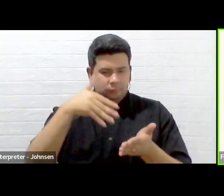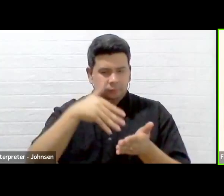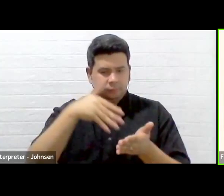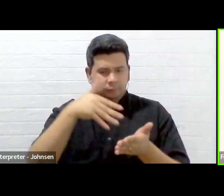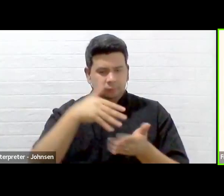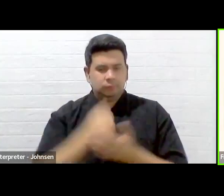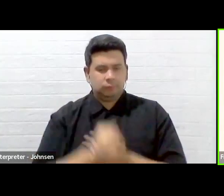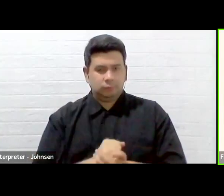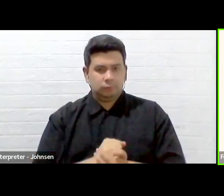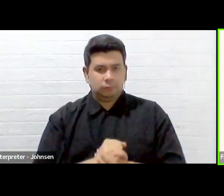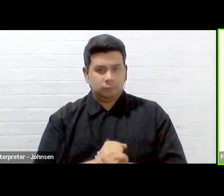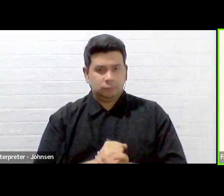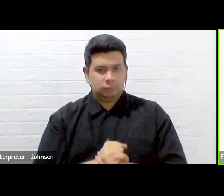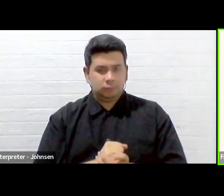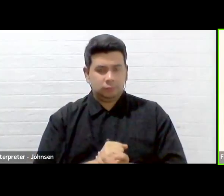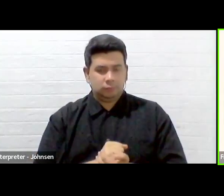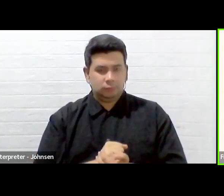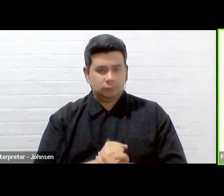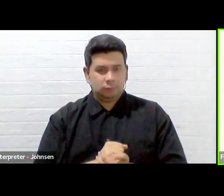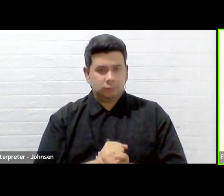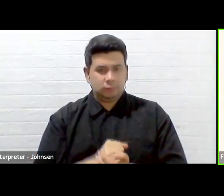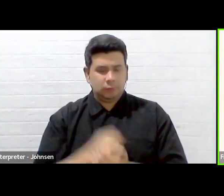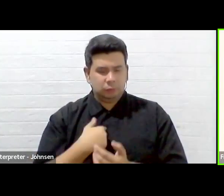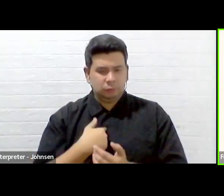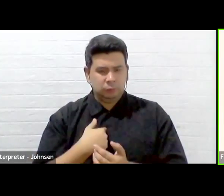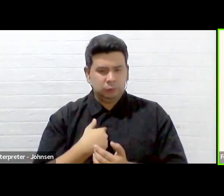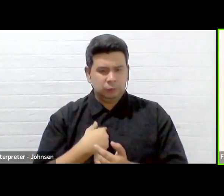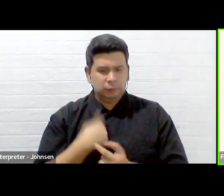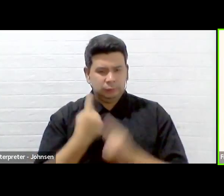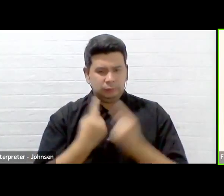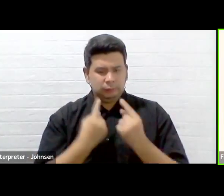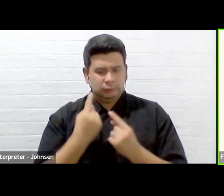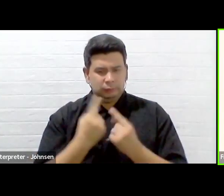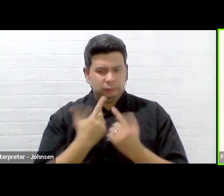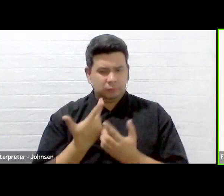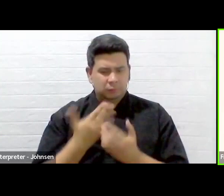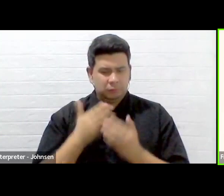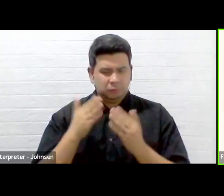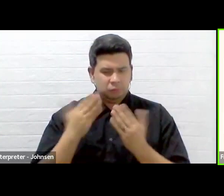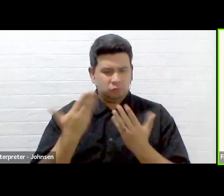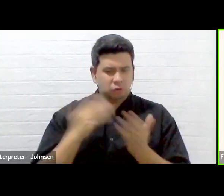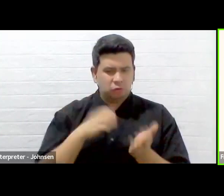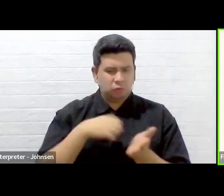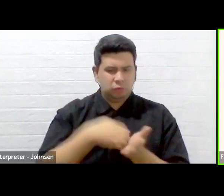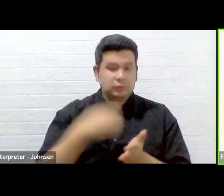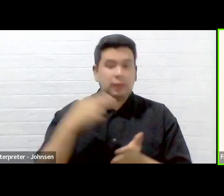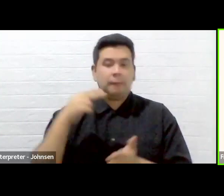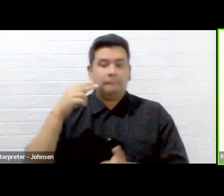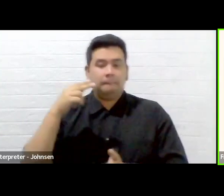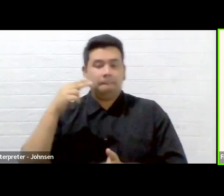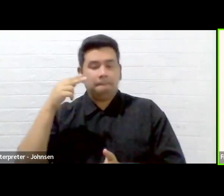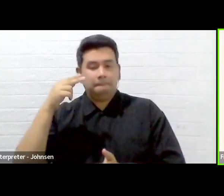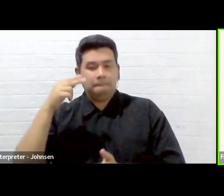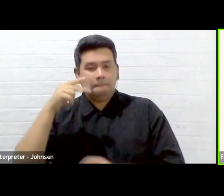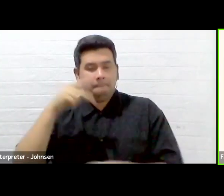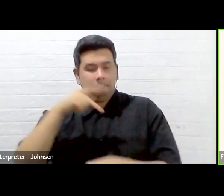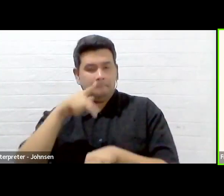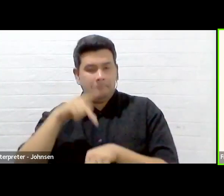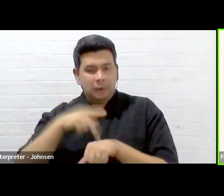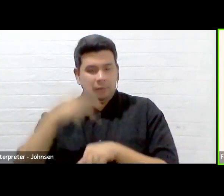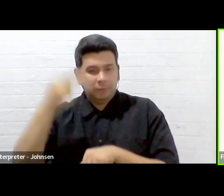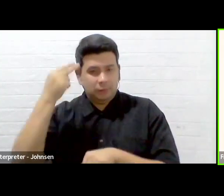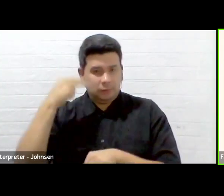I was really very conscious not to enroll in PhD in history, but in Philippine Studies, for me to be able to present a